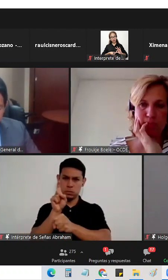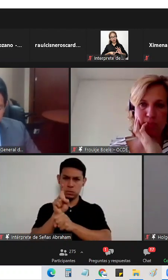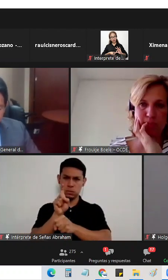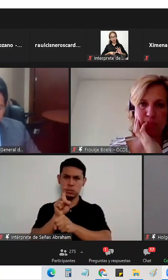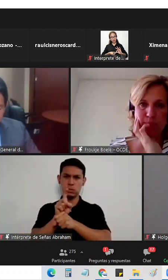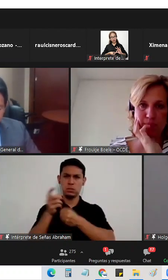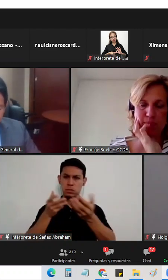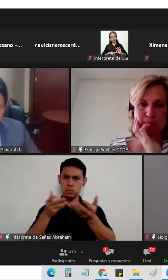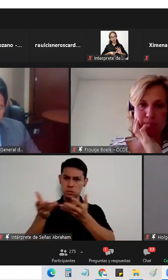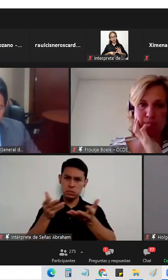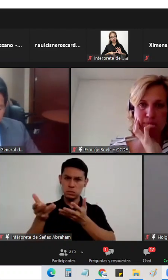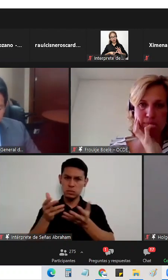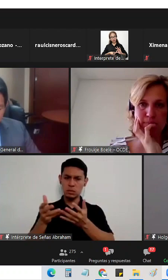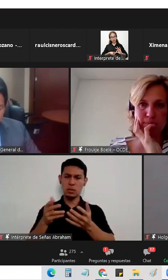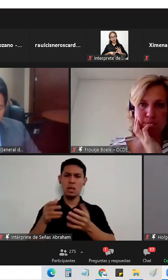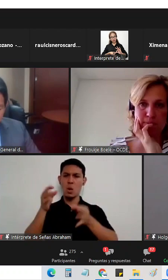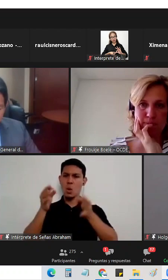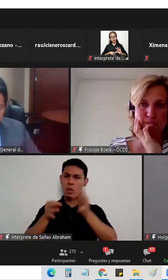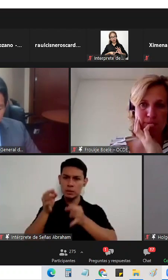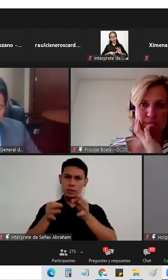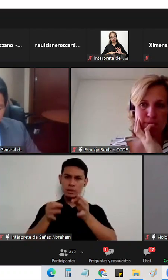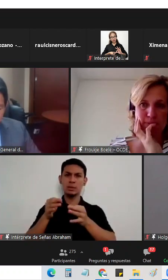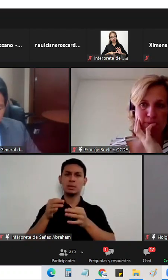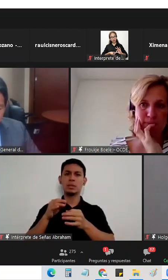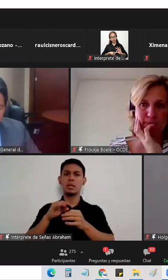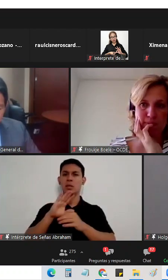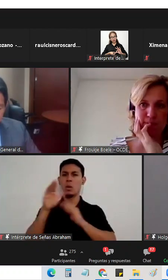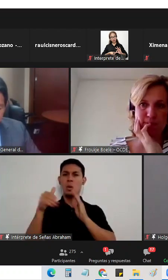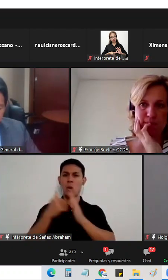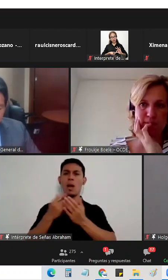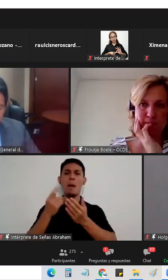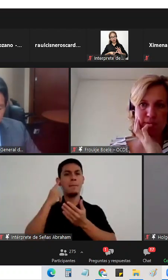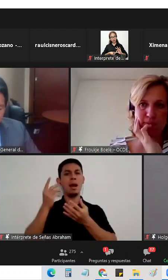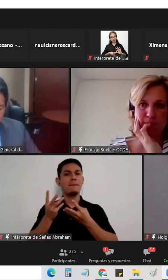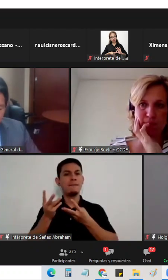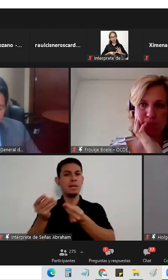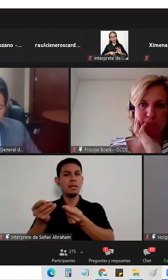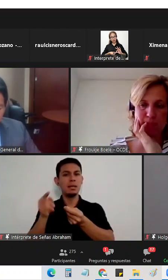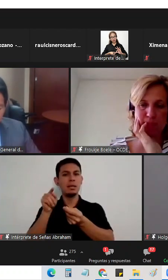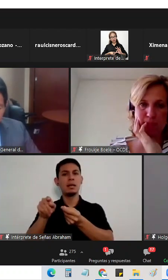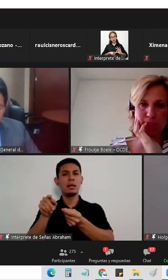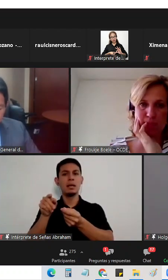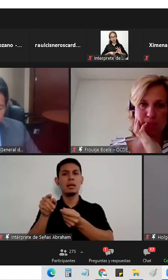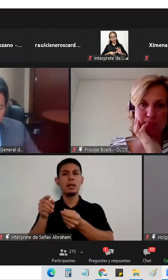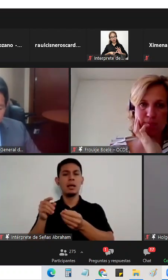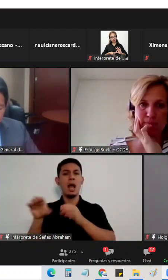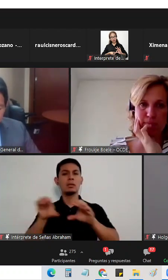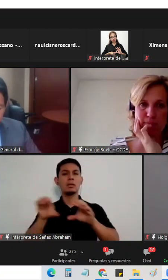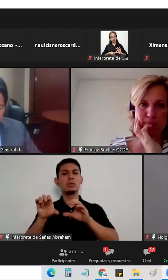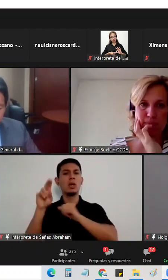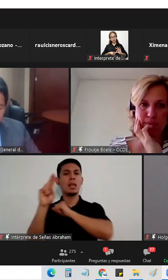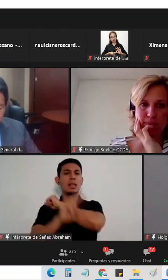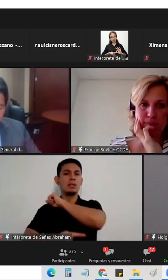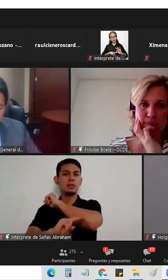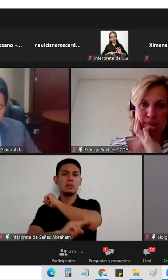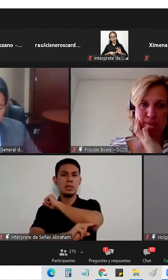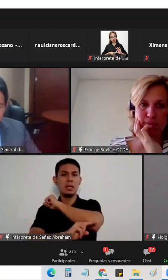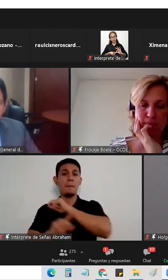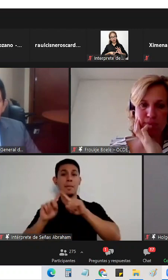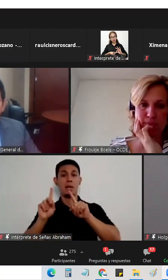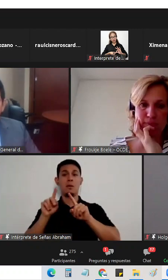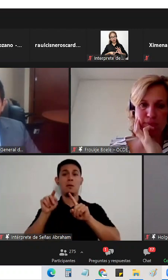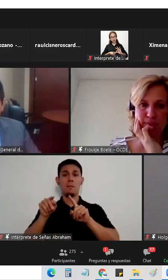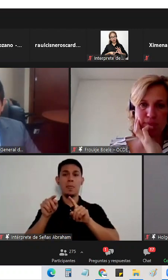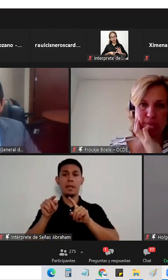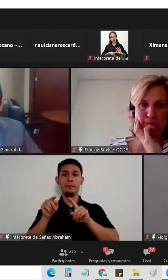was mentioning capabilities and the training of public um services so that it can help implement this national